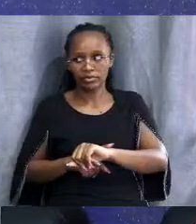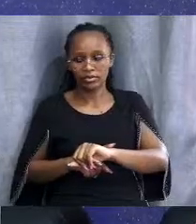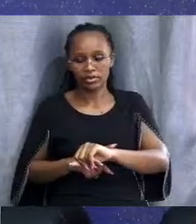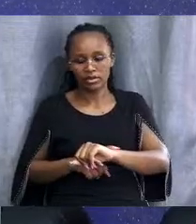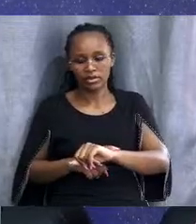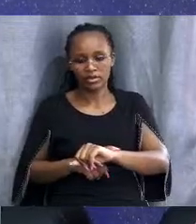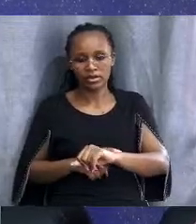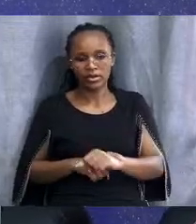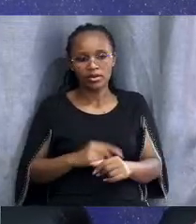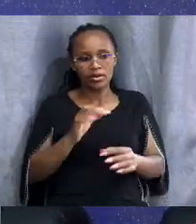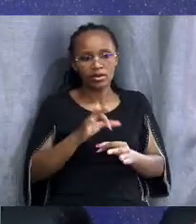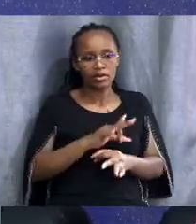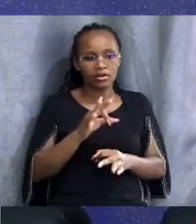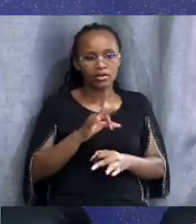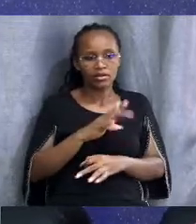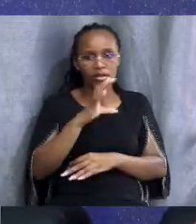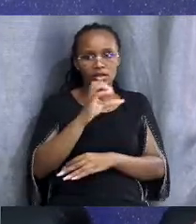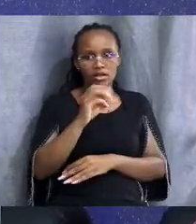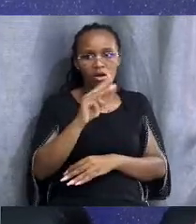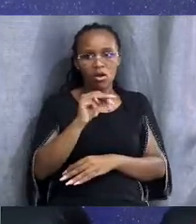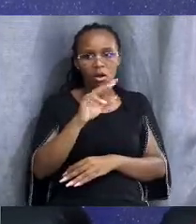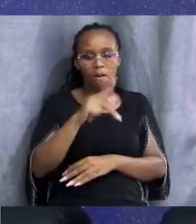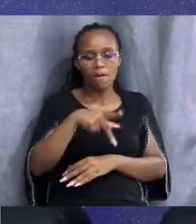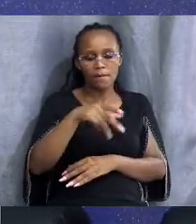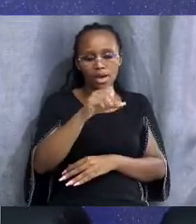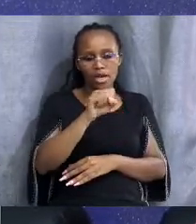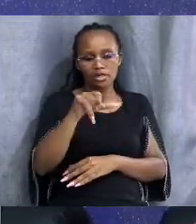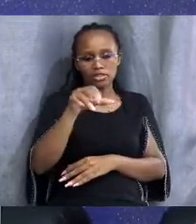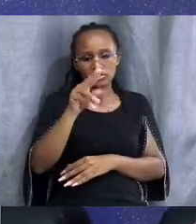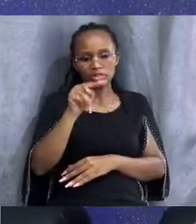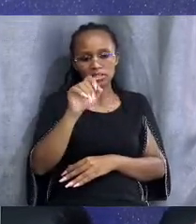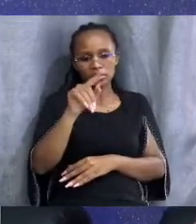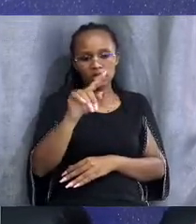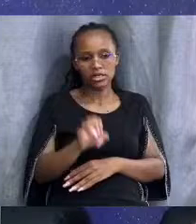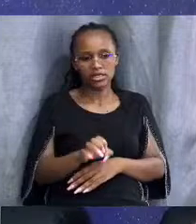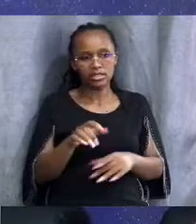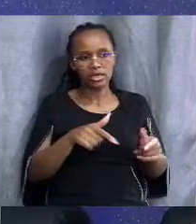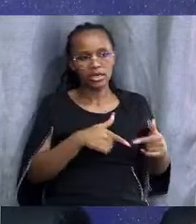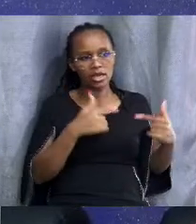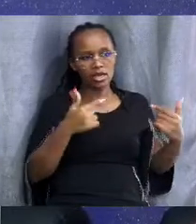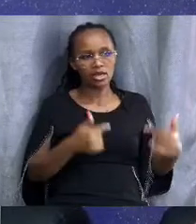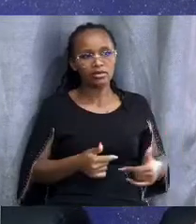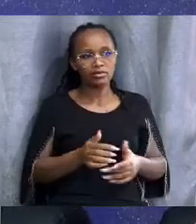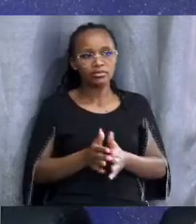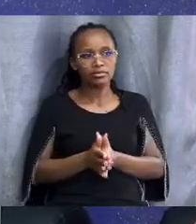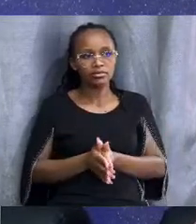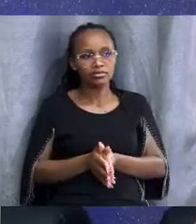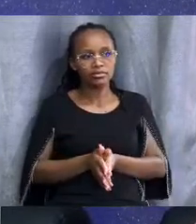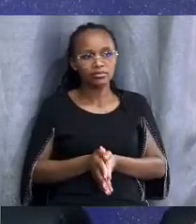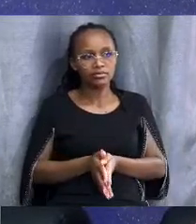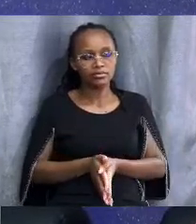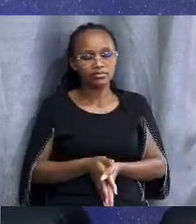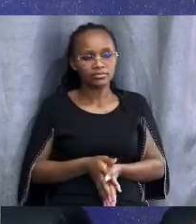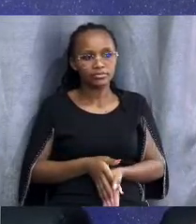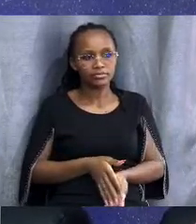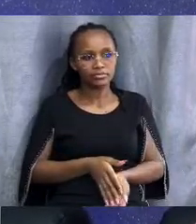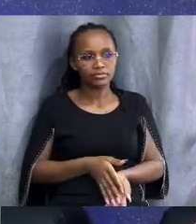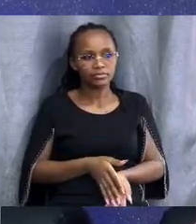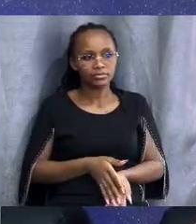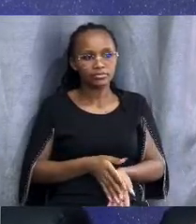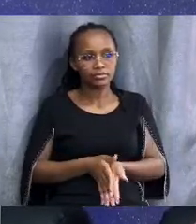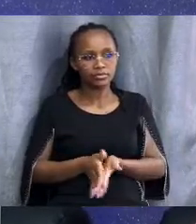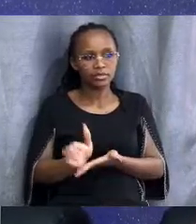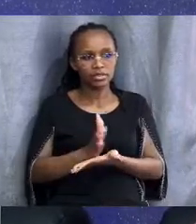gentle spirit and compassionate heart touched lives in ways you may never fully know.